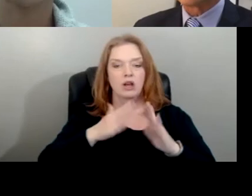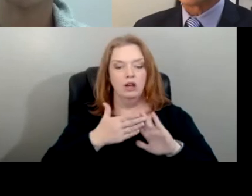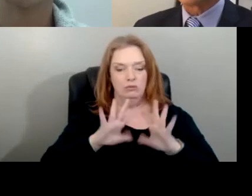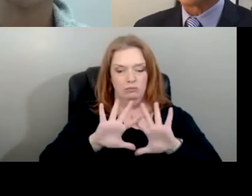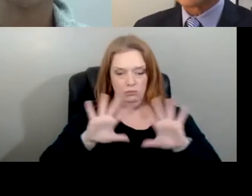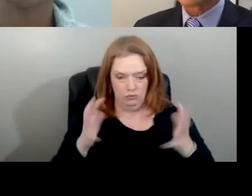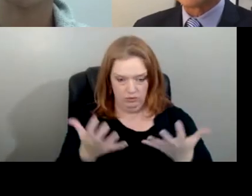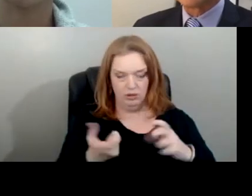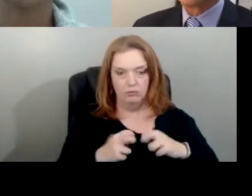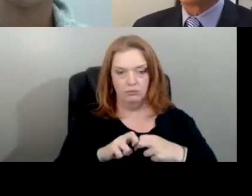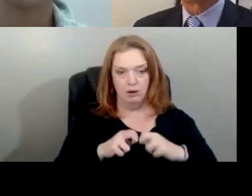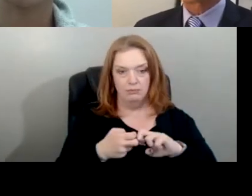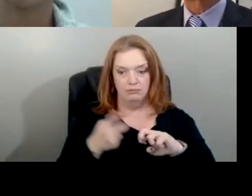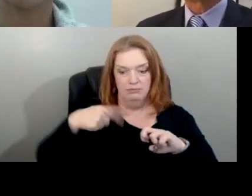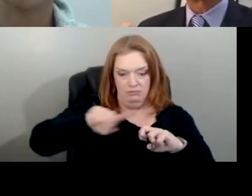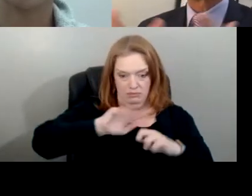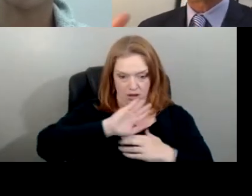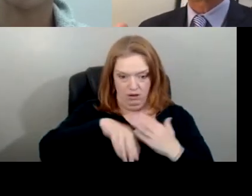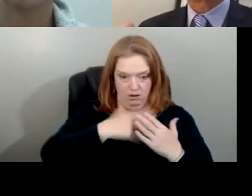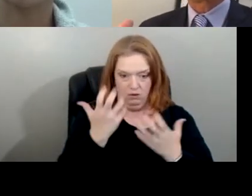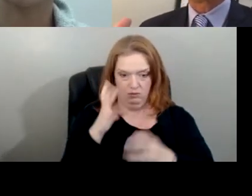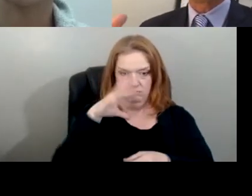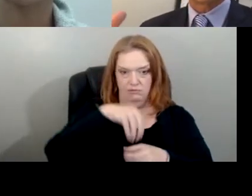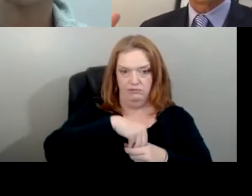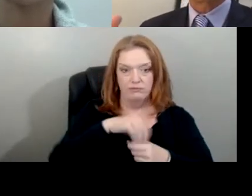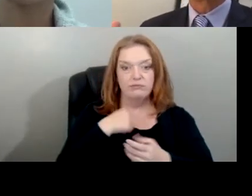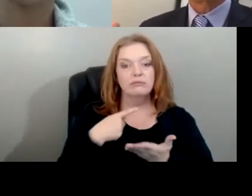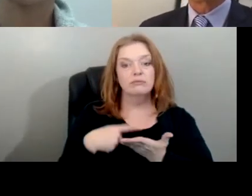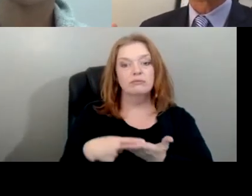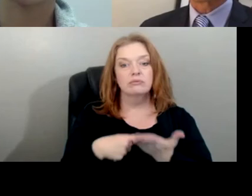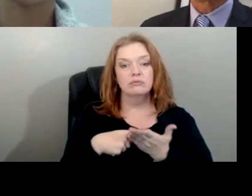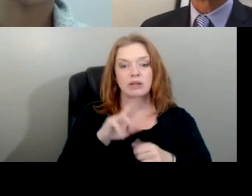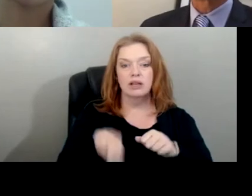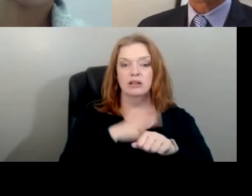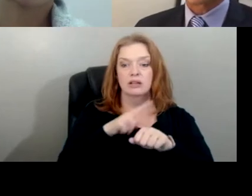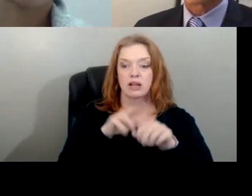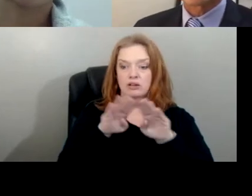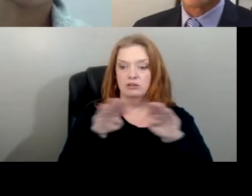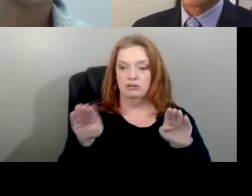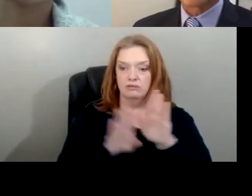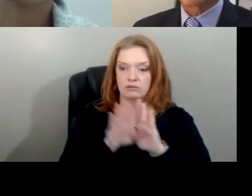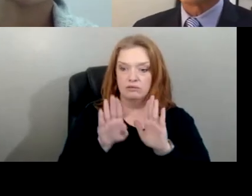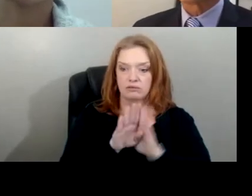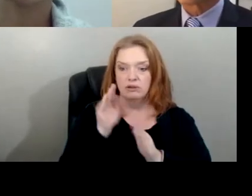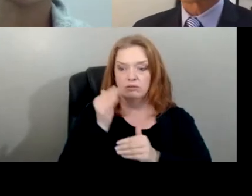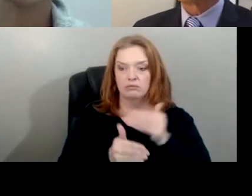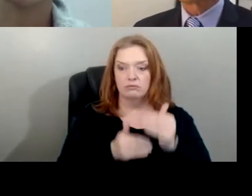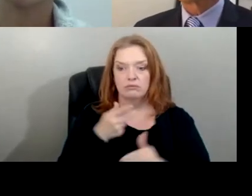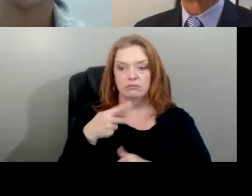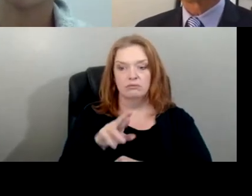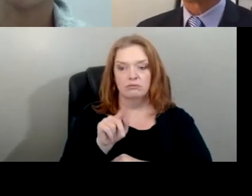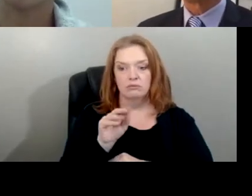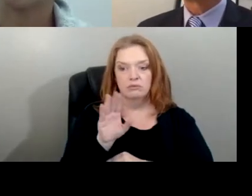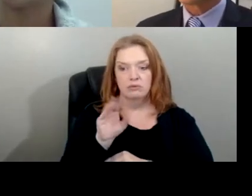involved in this. When we talked about at a national level, developing protocols for response, tribal